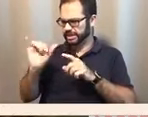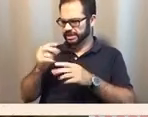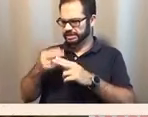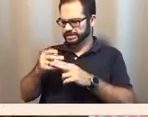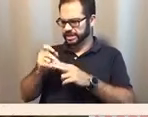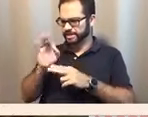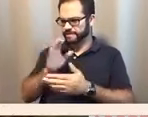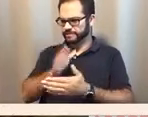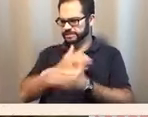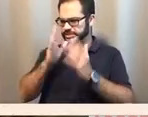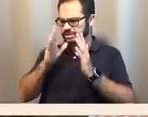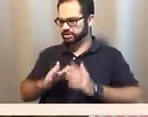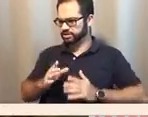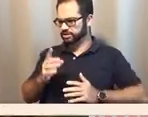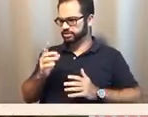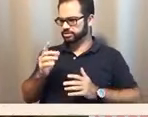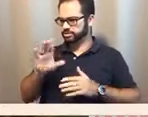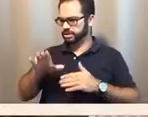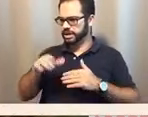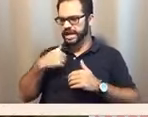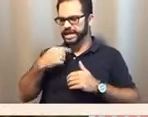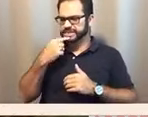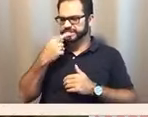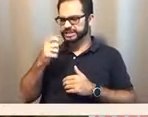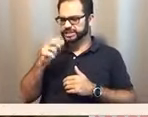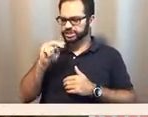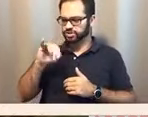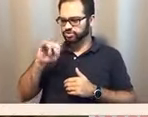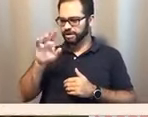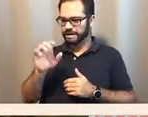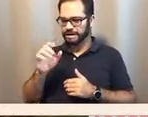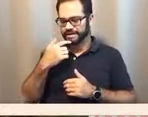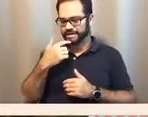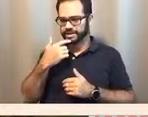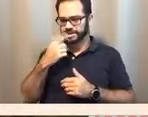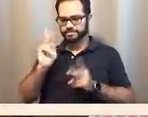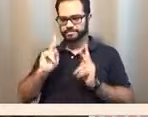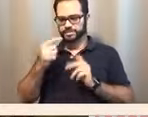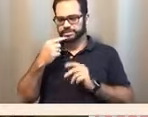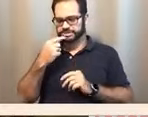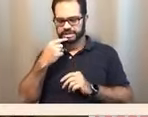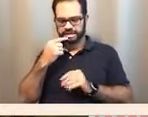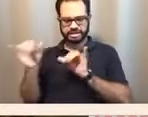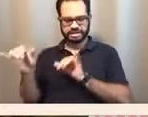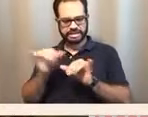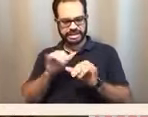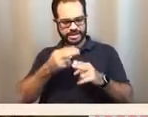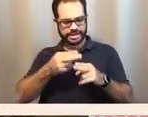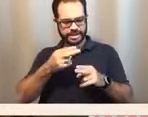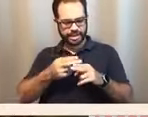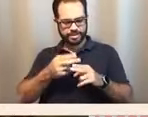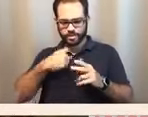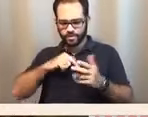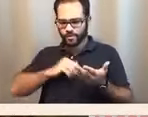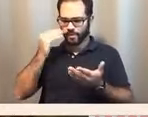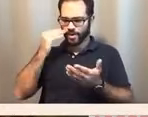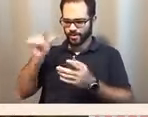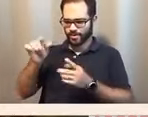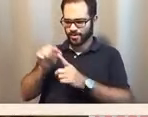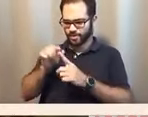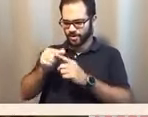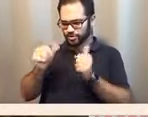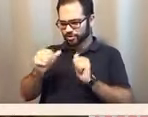time. Everybody started laughing. And they say, you said the singer. We know what word you're trying to say.